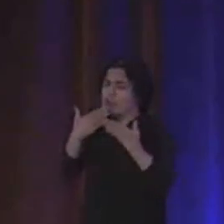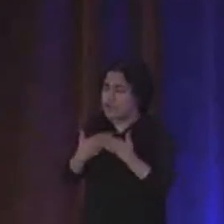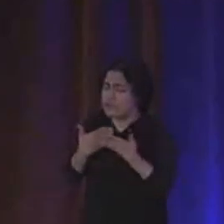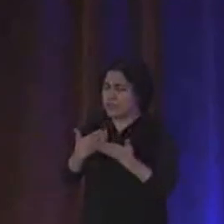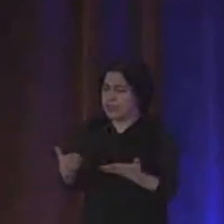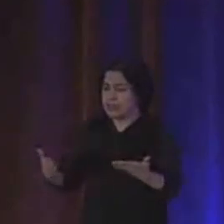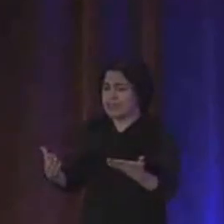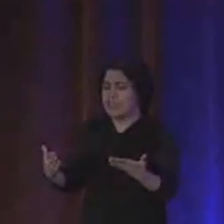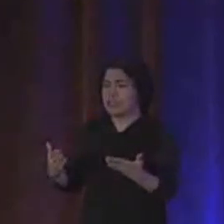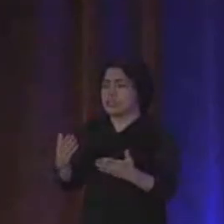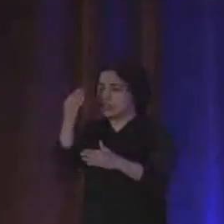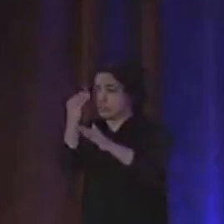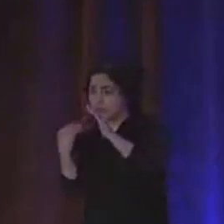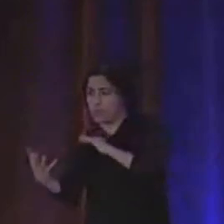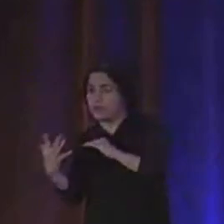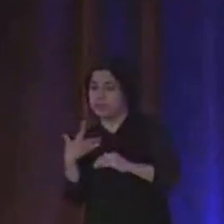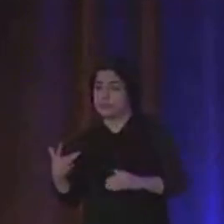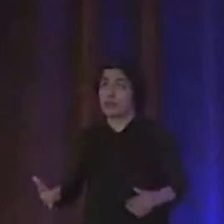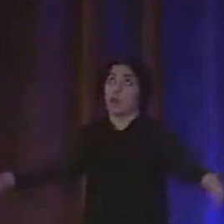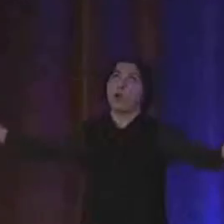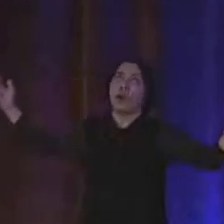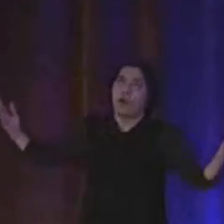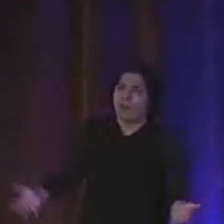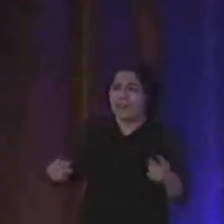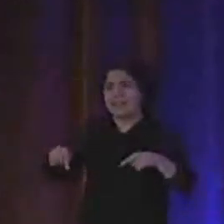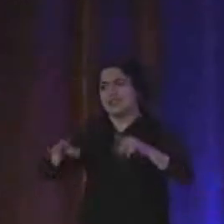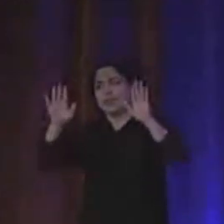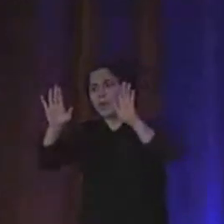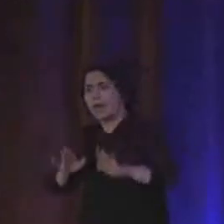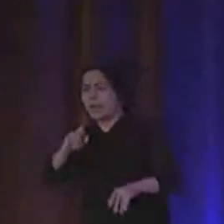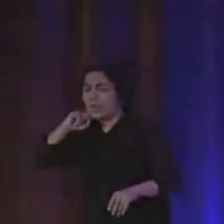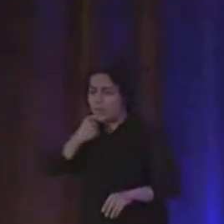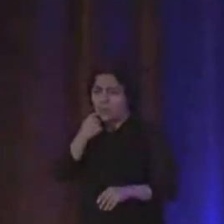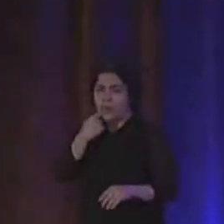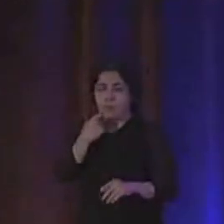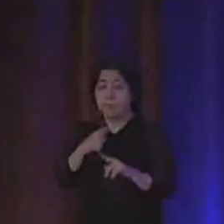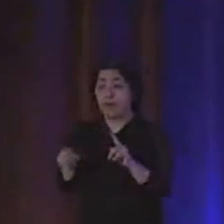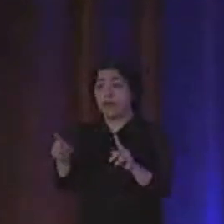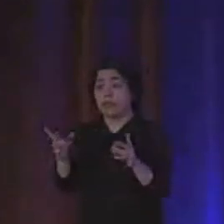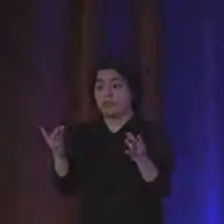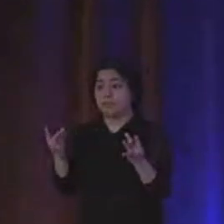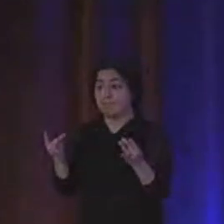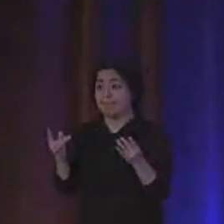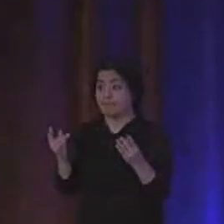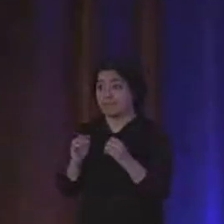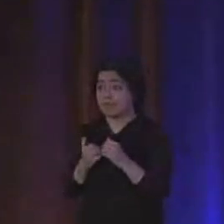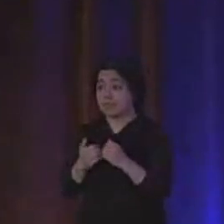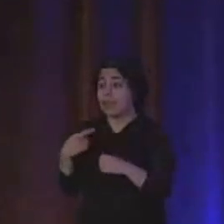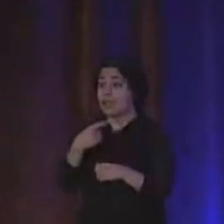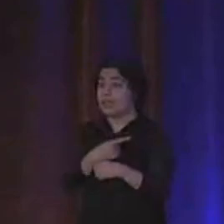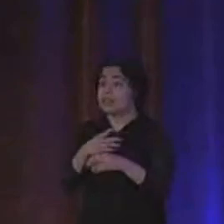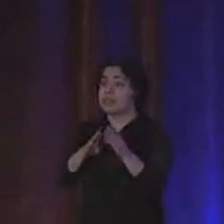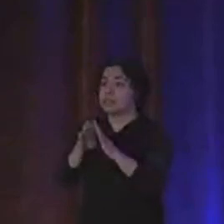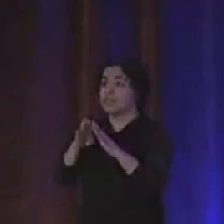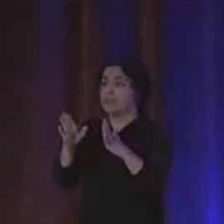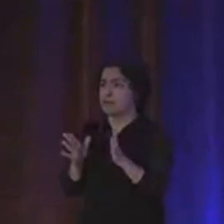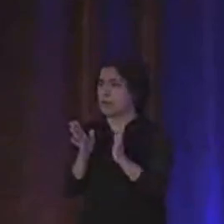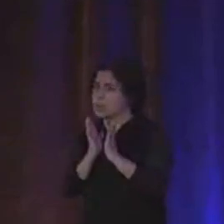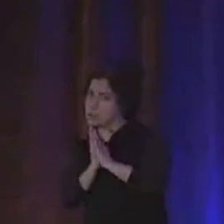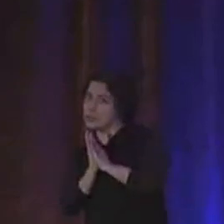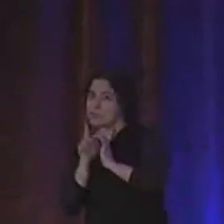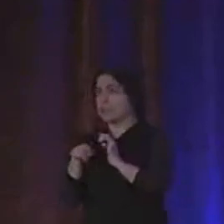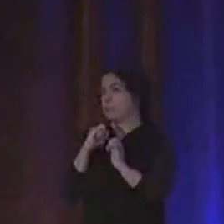our disclosure widget, and we're like, this is a cool pattern. But this is where it gets tricky, because this is where developers are like, ooh, this is